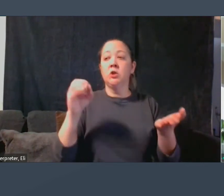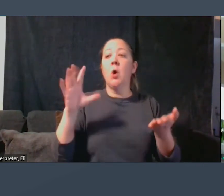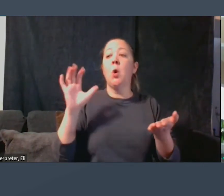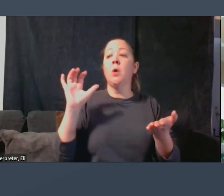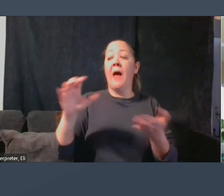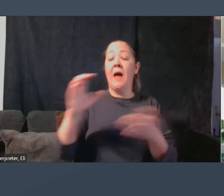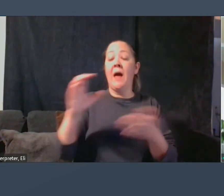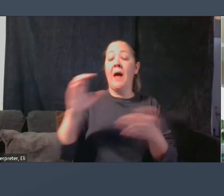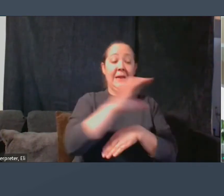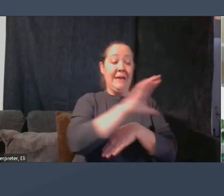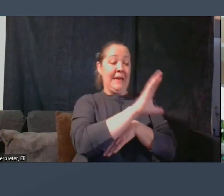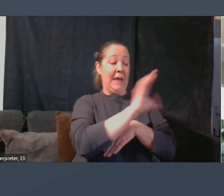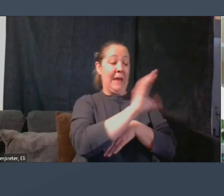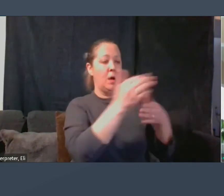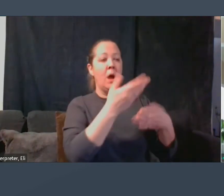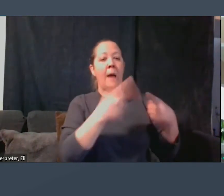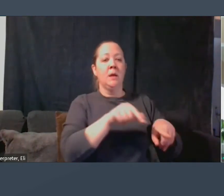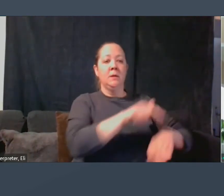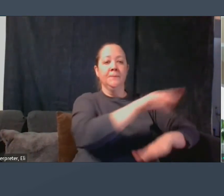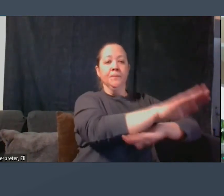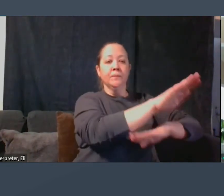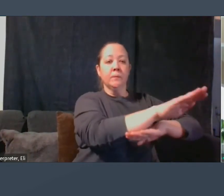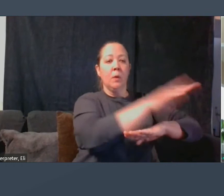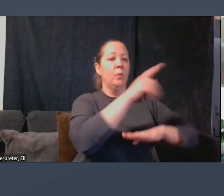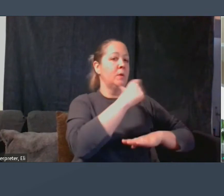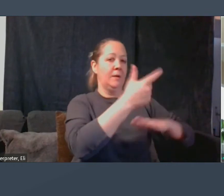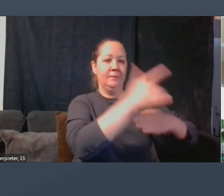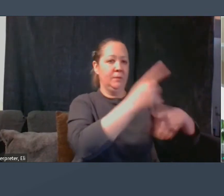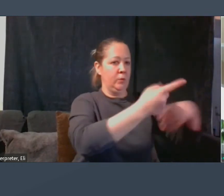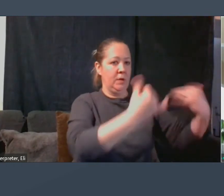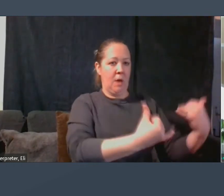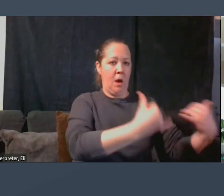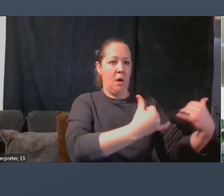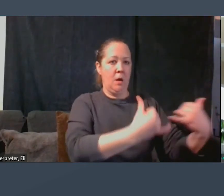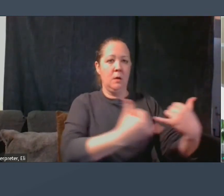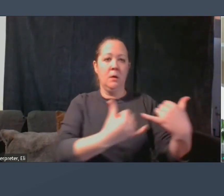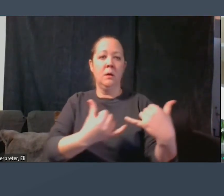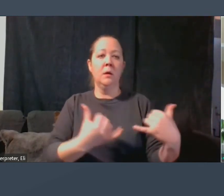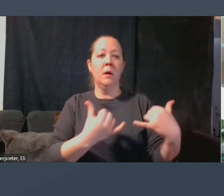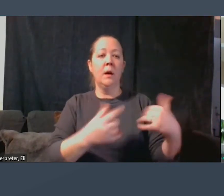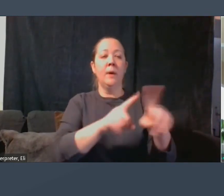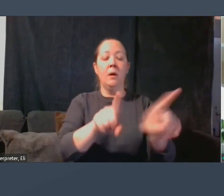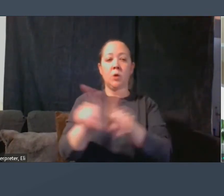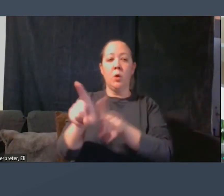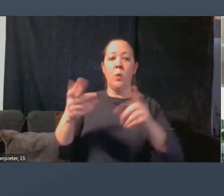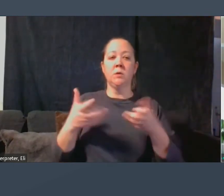moment. But we really do appreciate you know, the planning board giving us the space to do this. I also want to thank Mr. Rudd